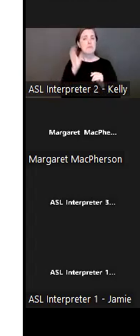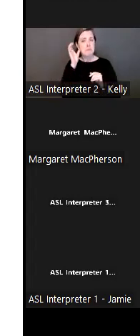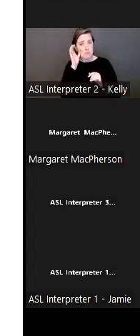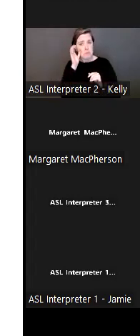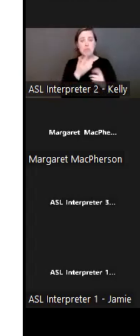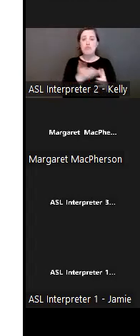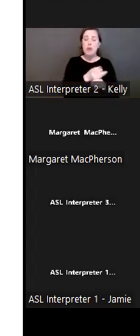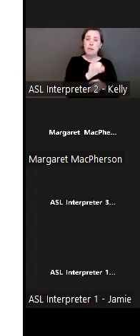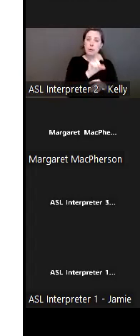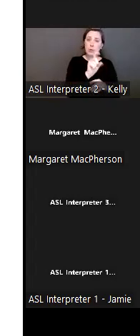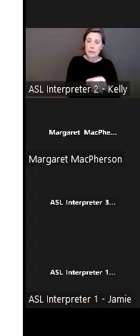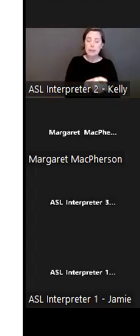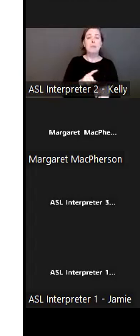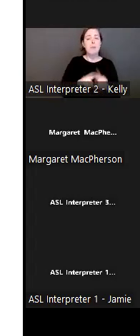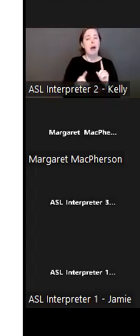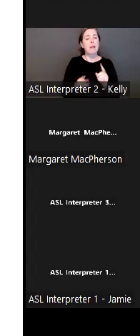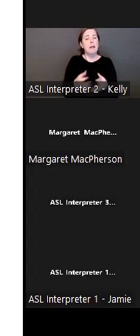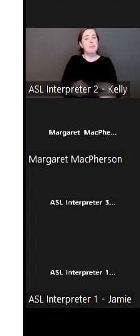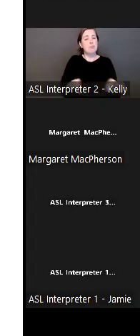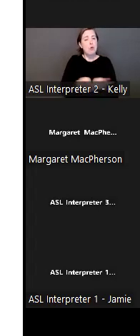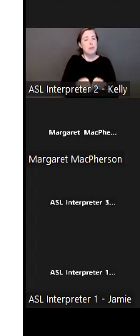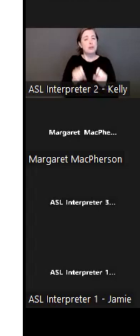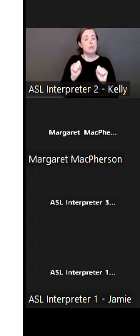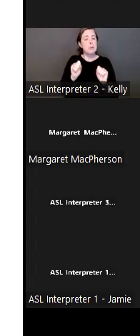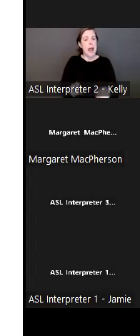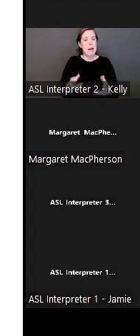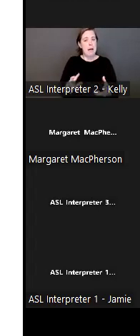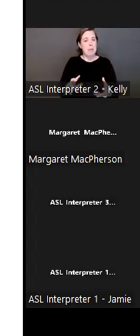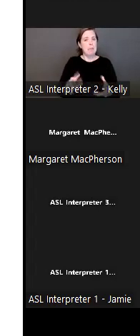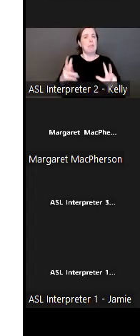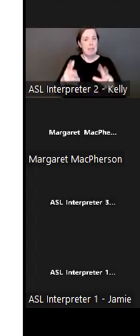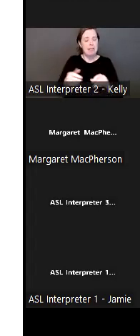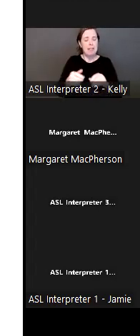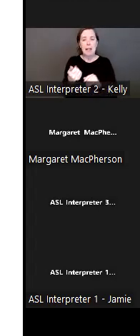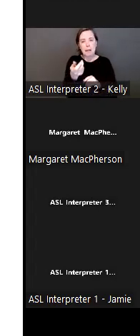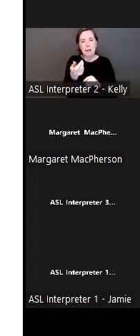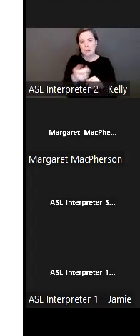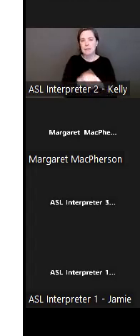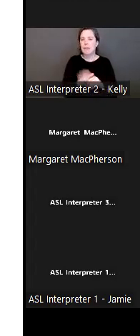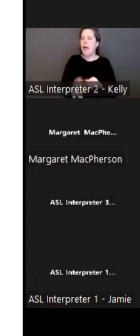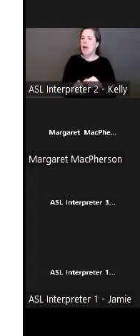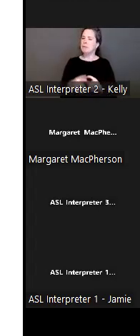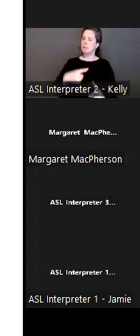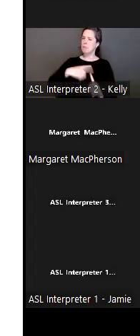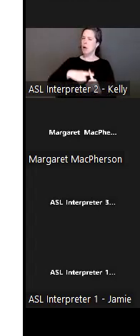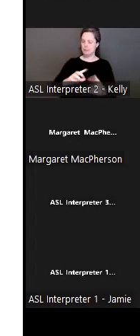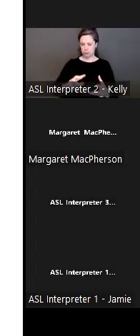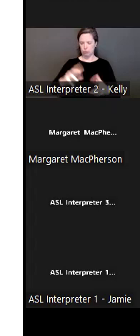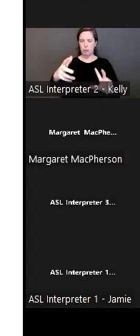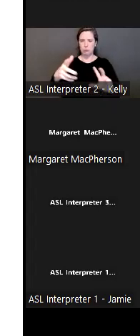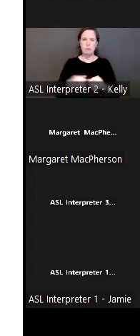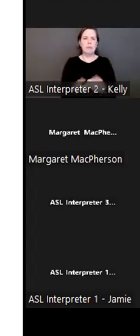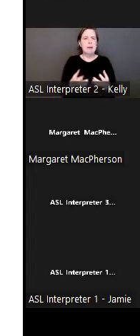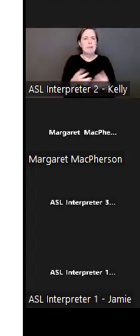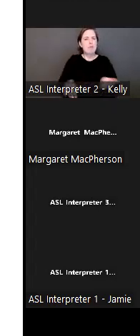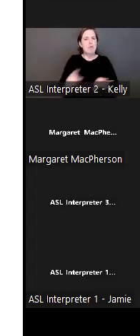nothing changes. And I do think we need to prompt a little bit of that good disruption so that we can start having conversations to promote